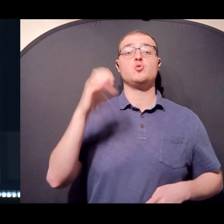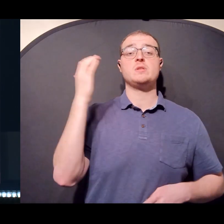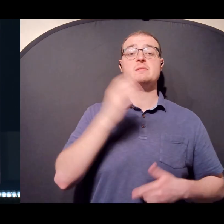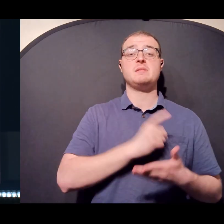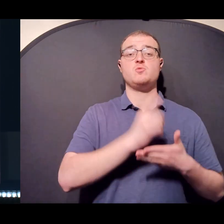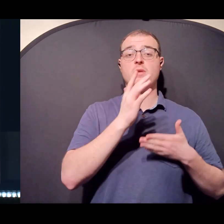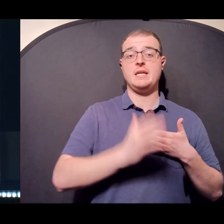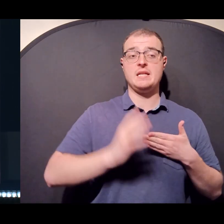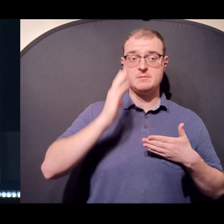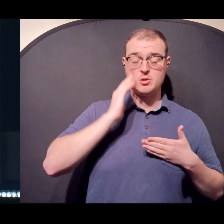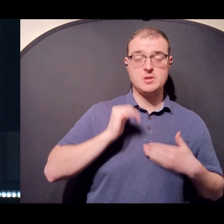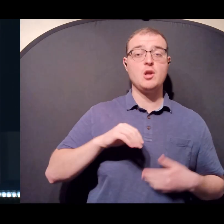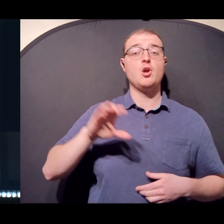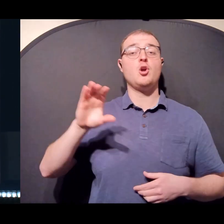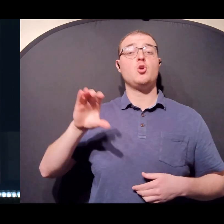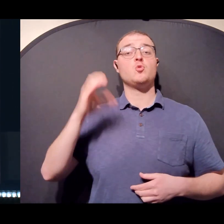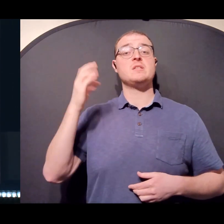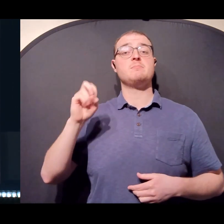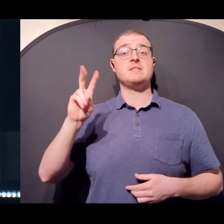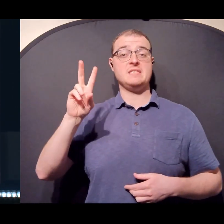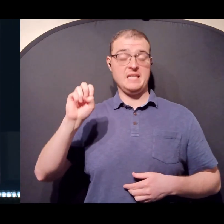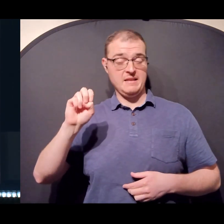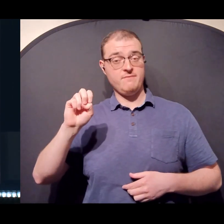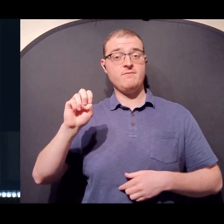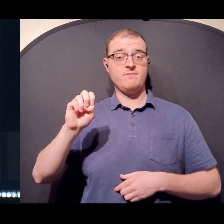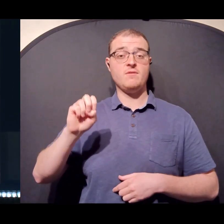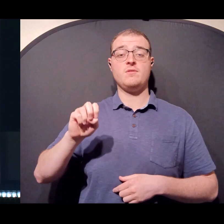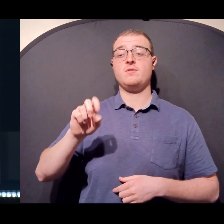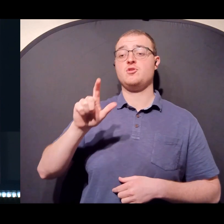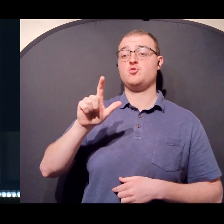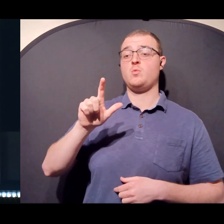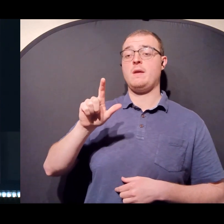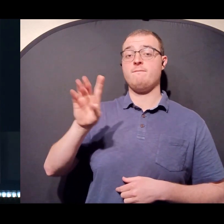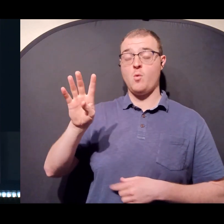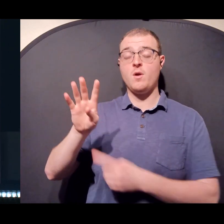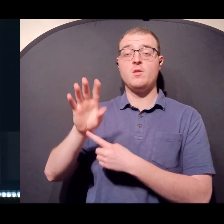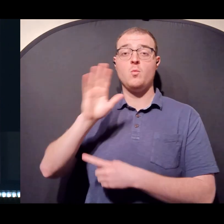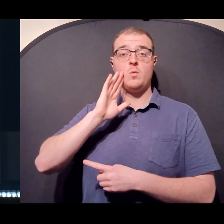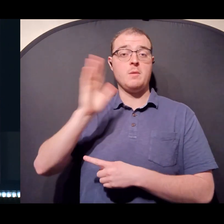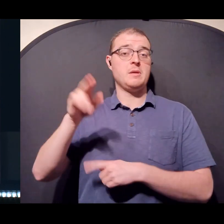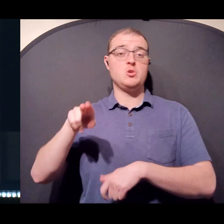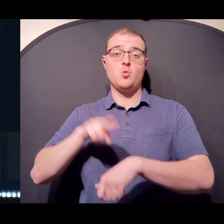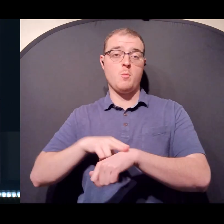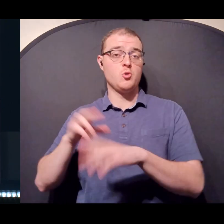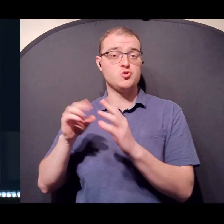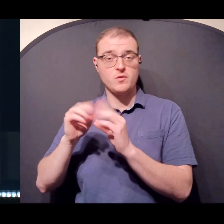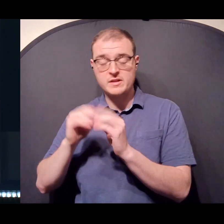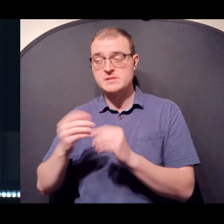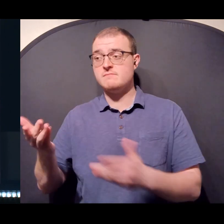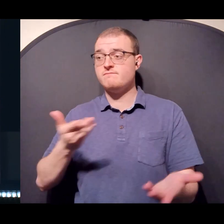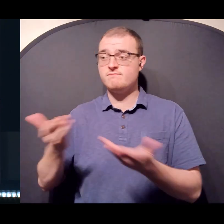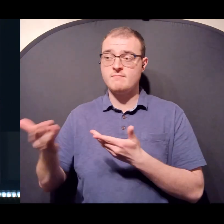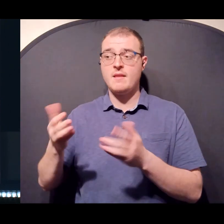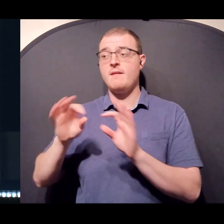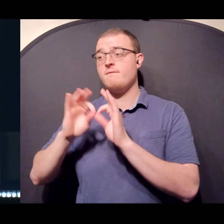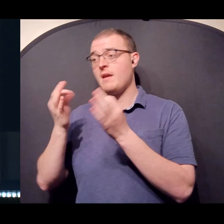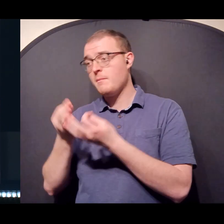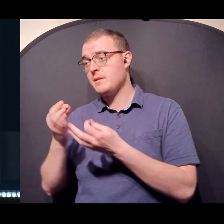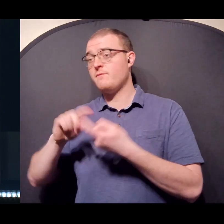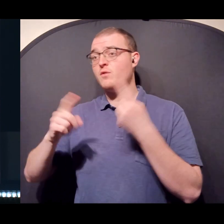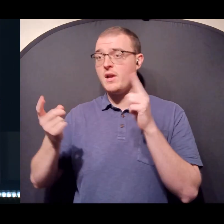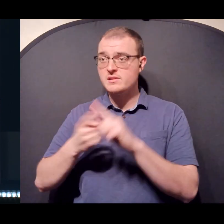experience. And Christmas Eve is on a Sunday. That's the 24th. And we'll do normal church service that day at 9-11. So invite your friends and